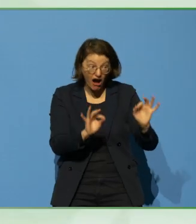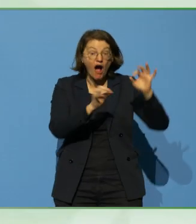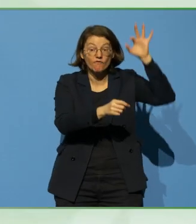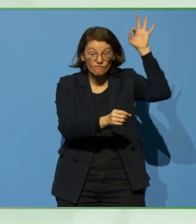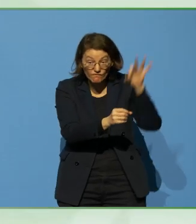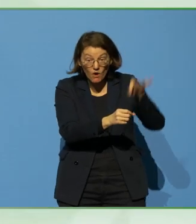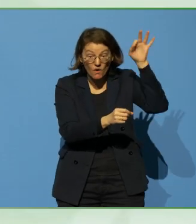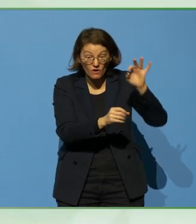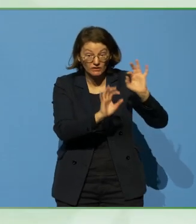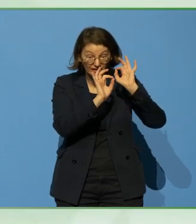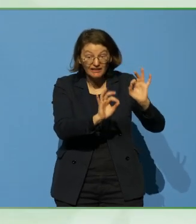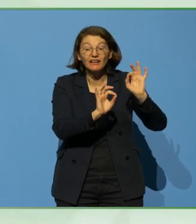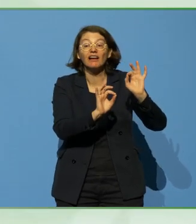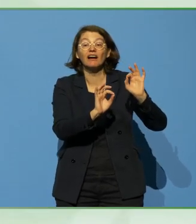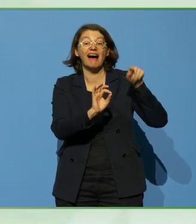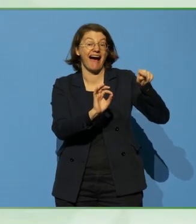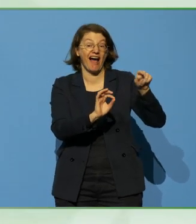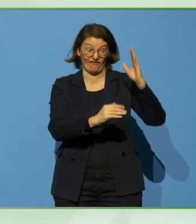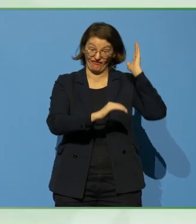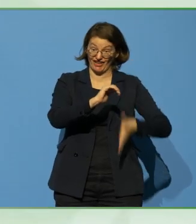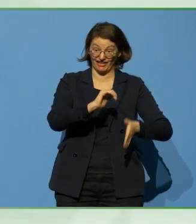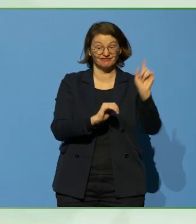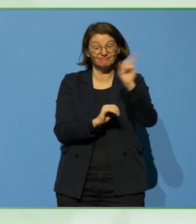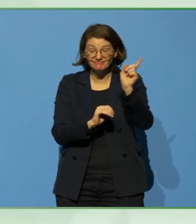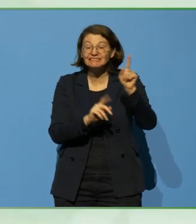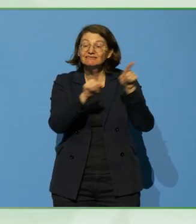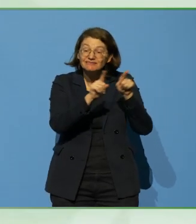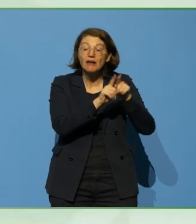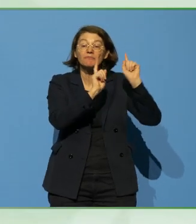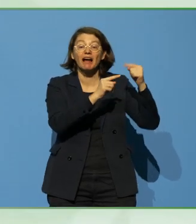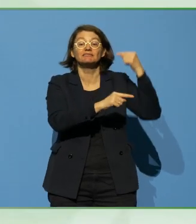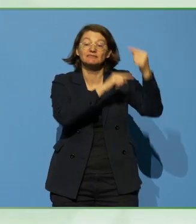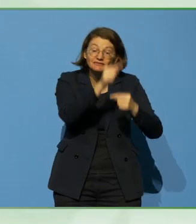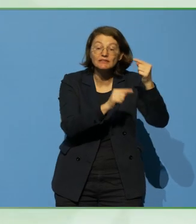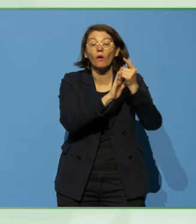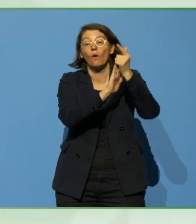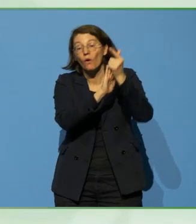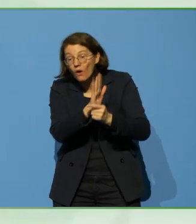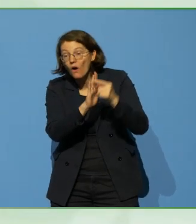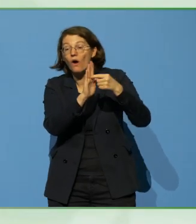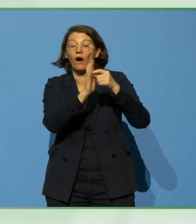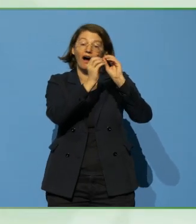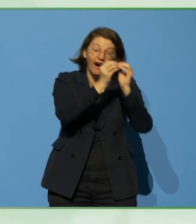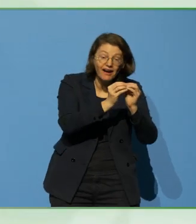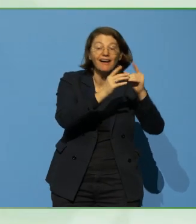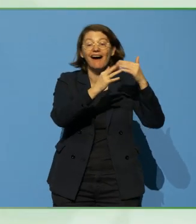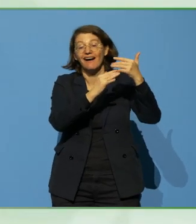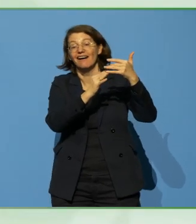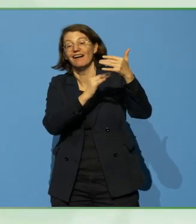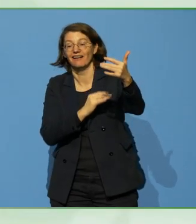that vote in plenary, there needs to be trilogues between the Parliament and the Council, which represents the member states, and then the European Commission. So this takes